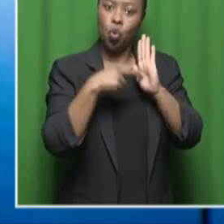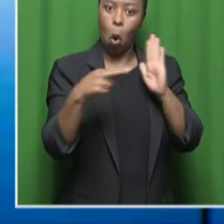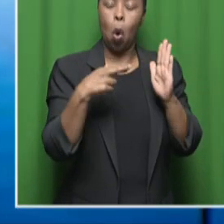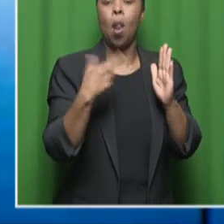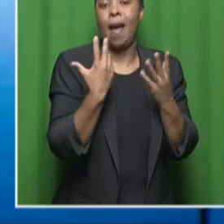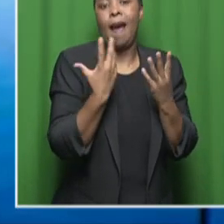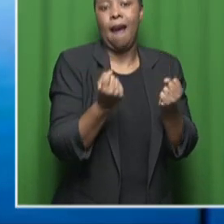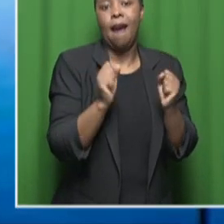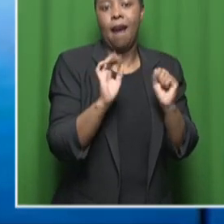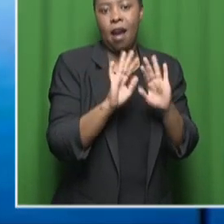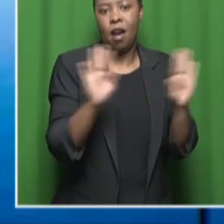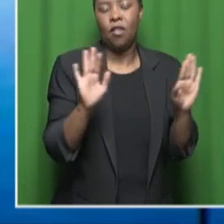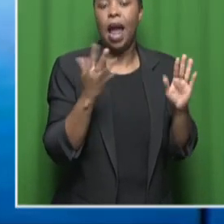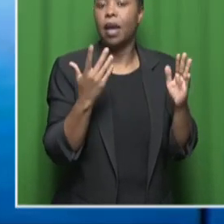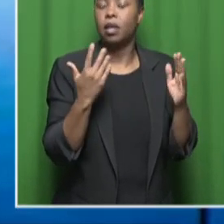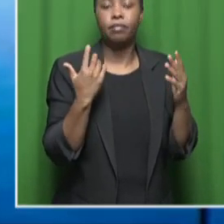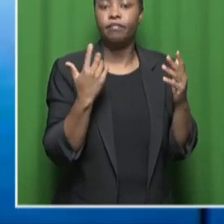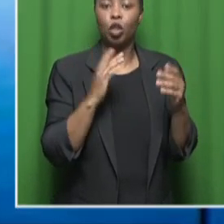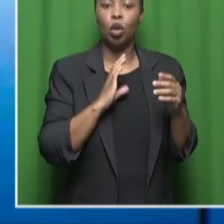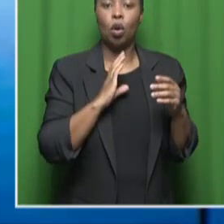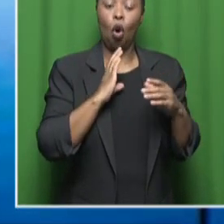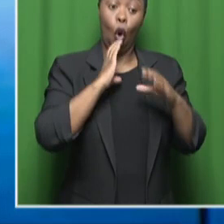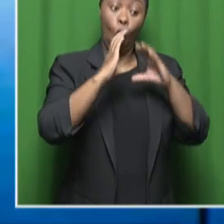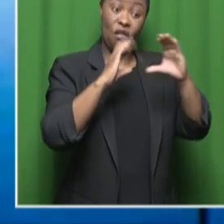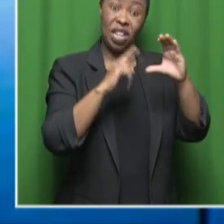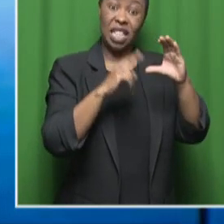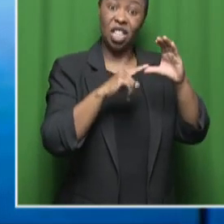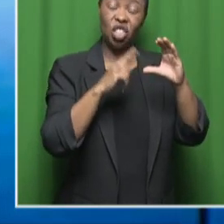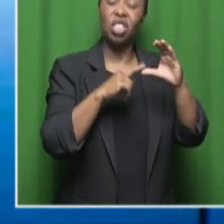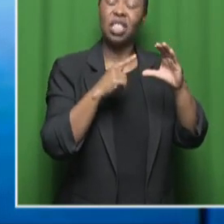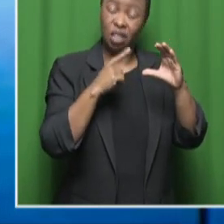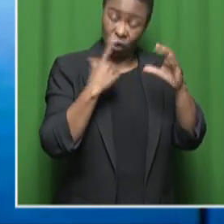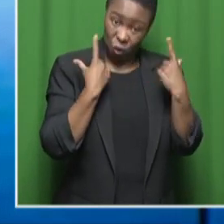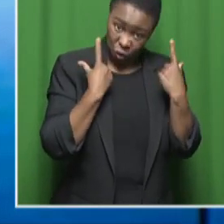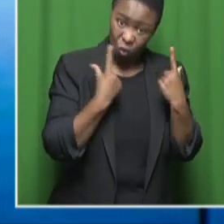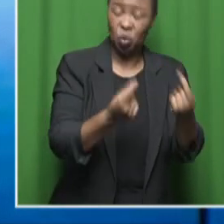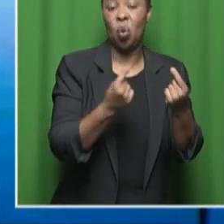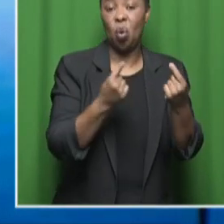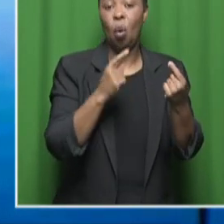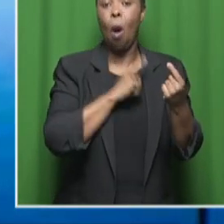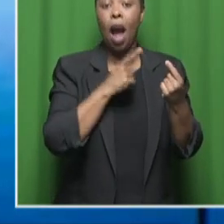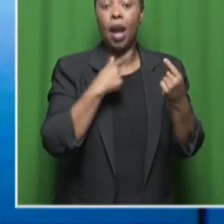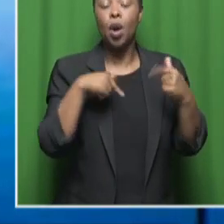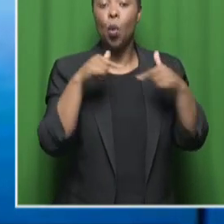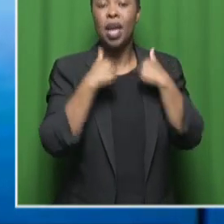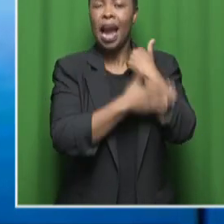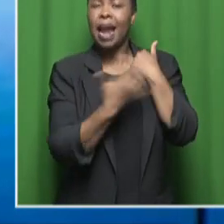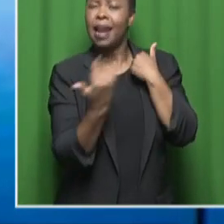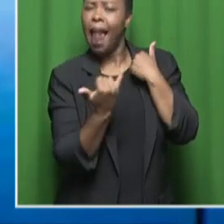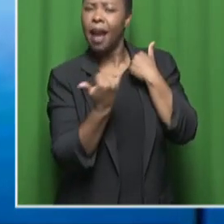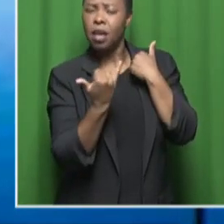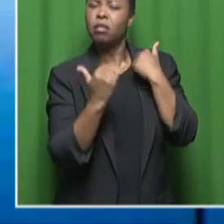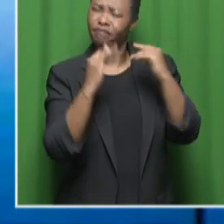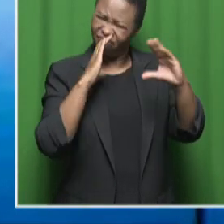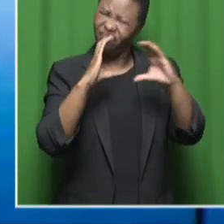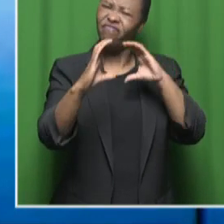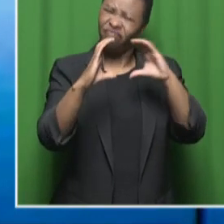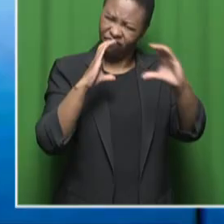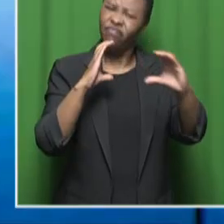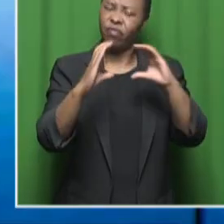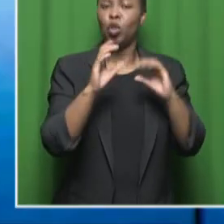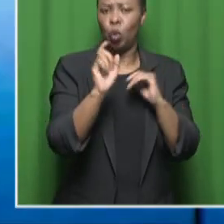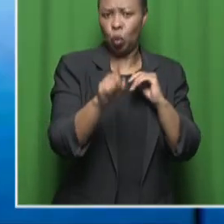starting crucial conversations, uncomfortable conversation about the state of where we are as a country. And so I think through my writing, I'm also